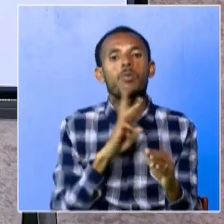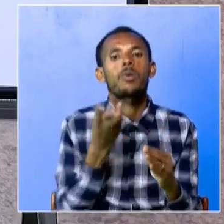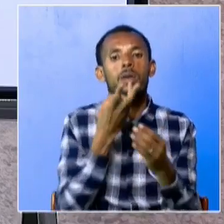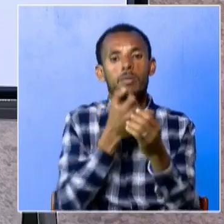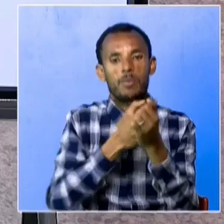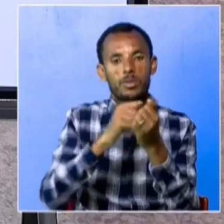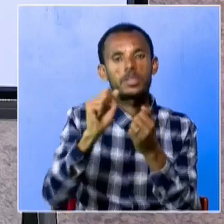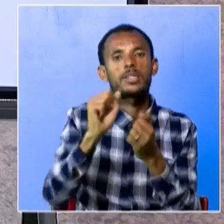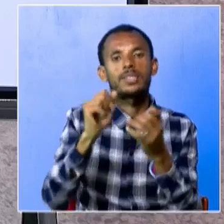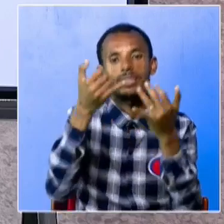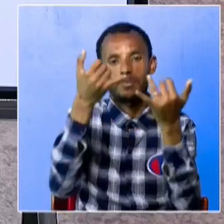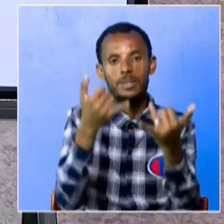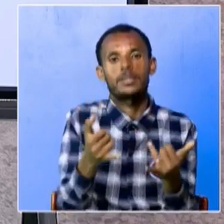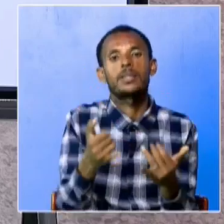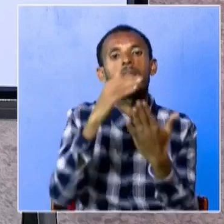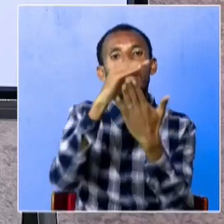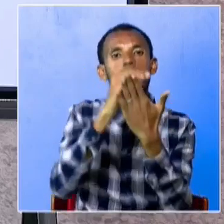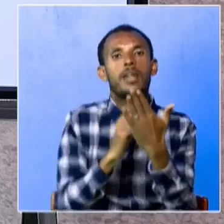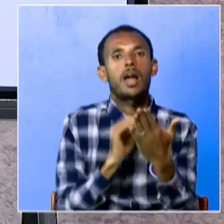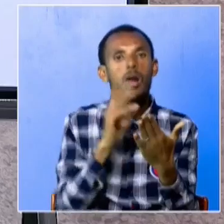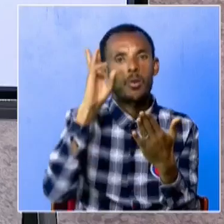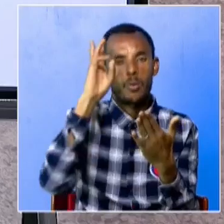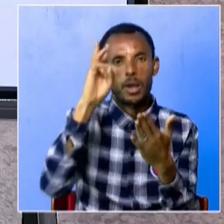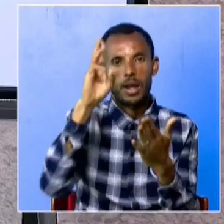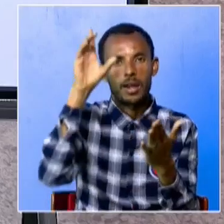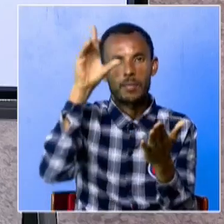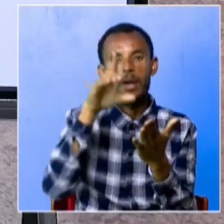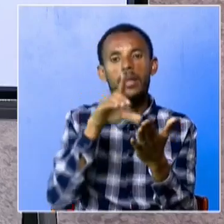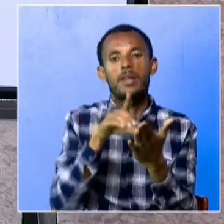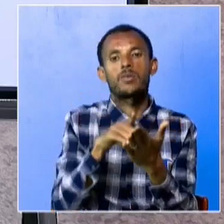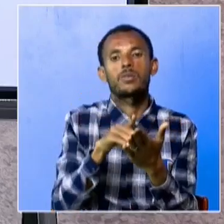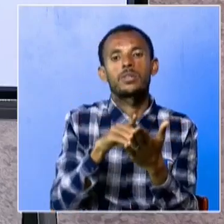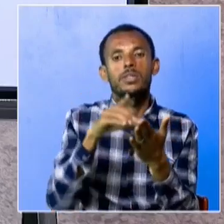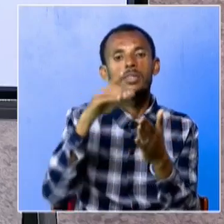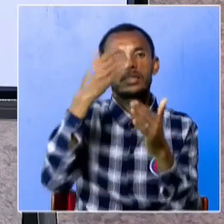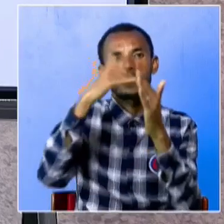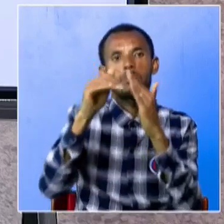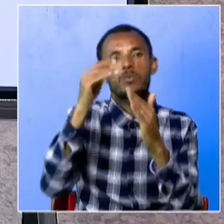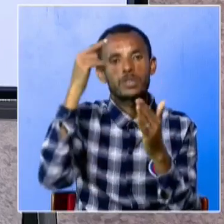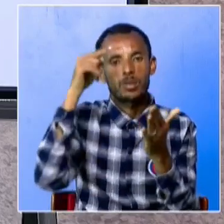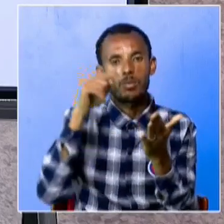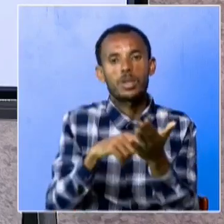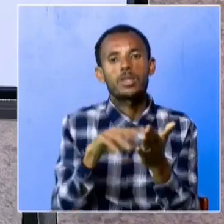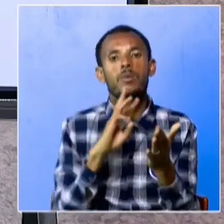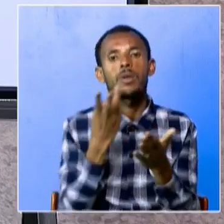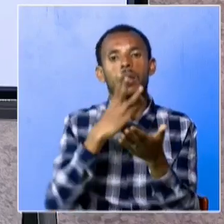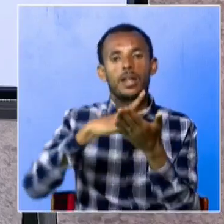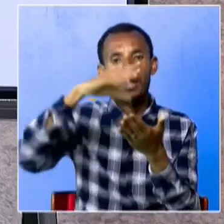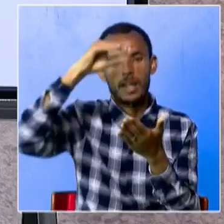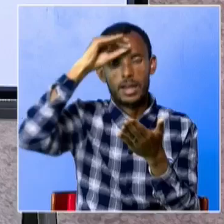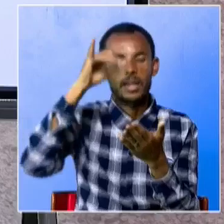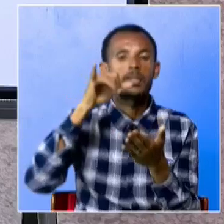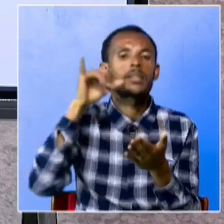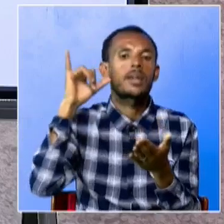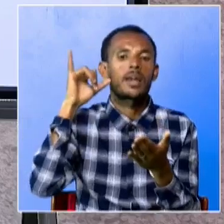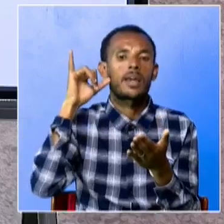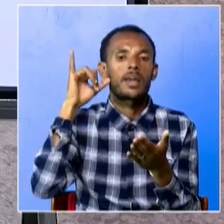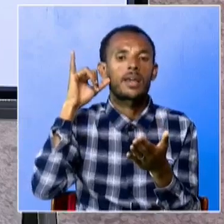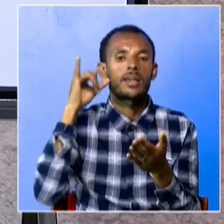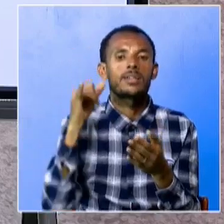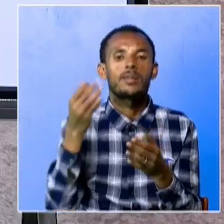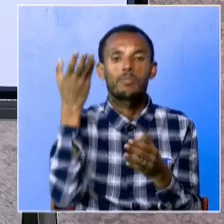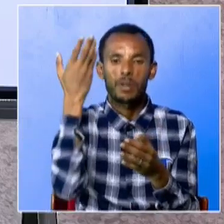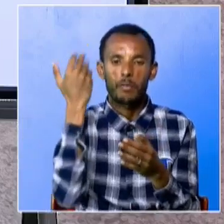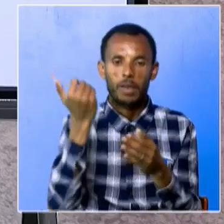proceed to the present lesson, I will remind you some of the points that we have seen yesterday, right? So in